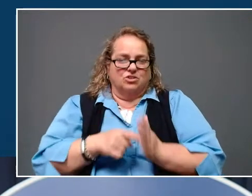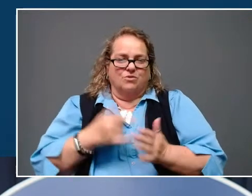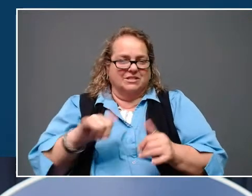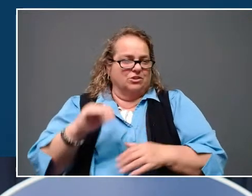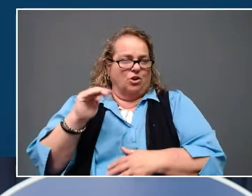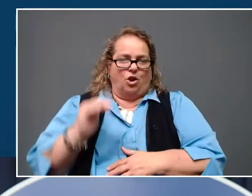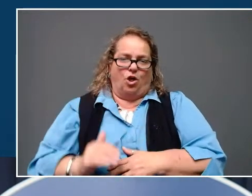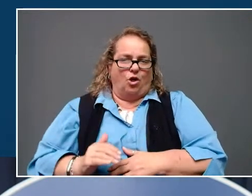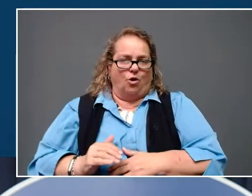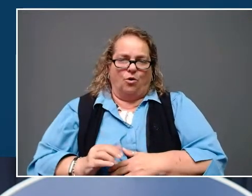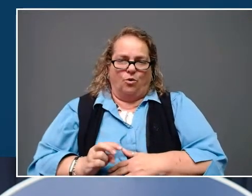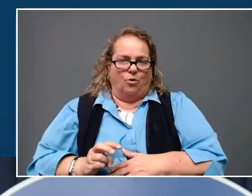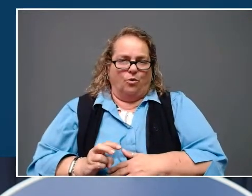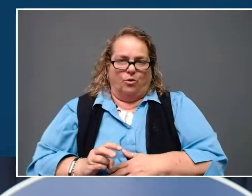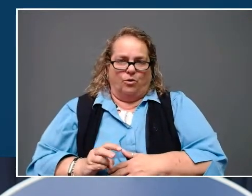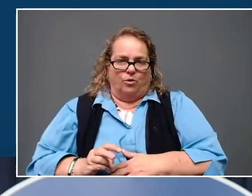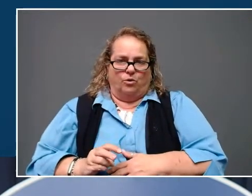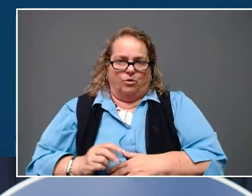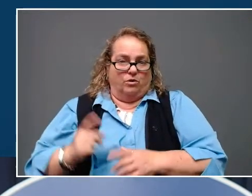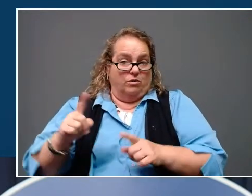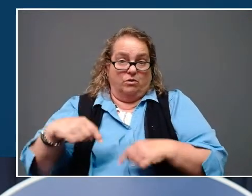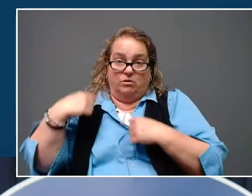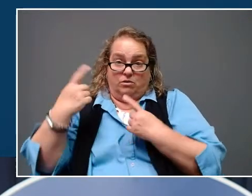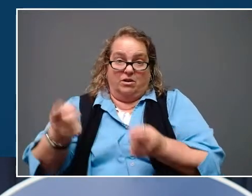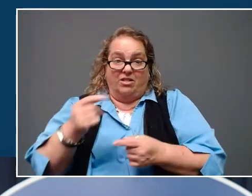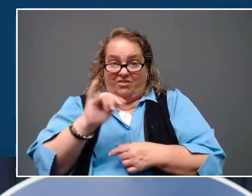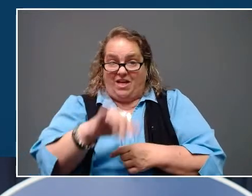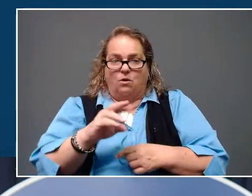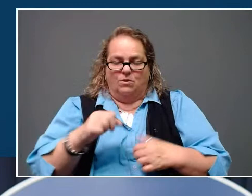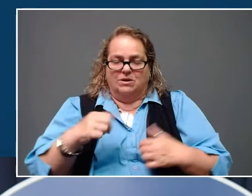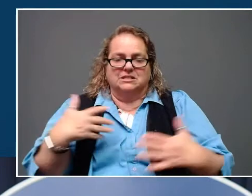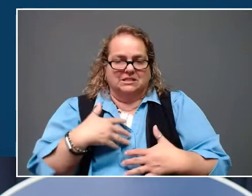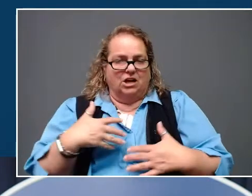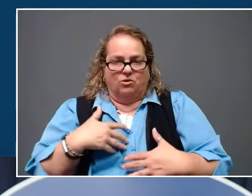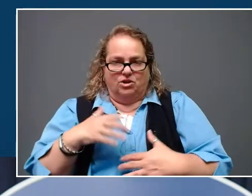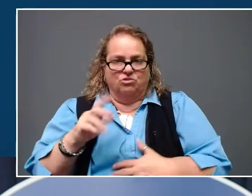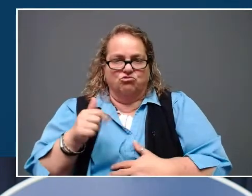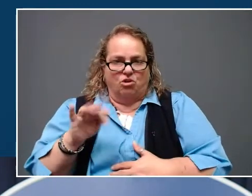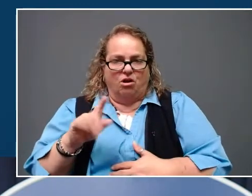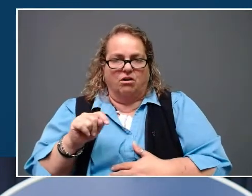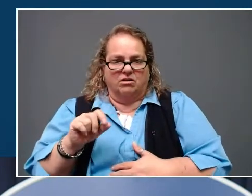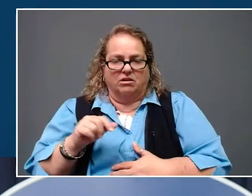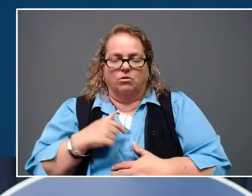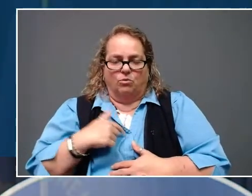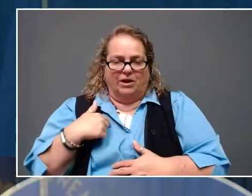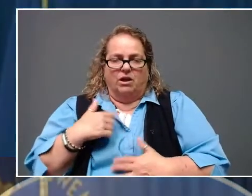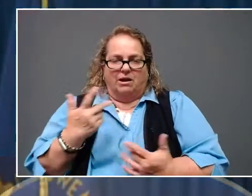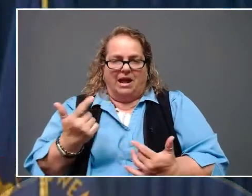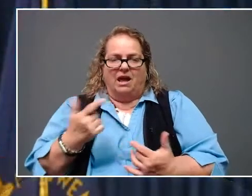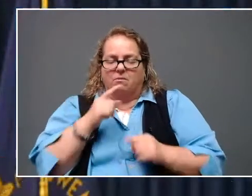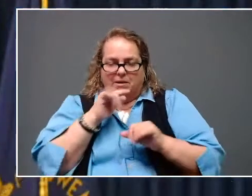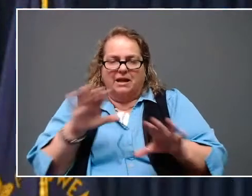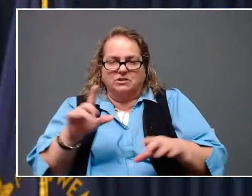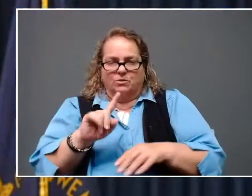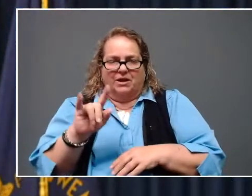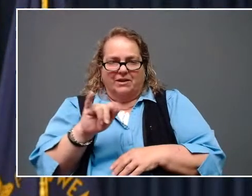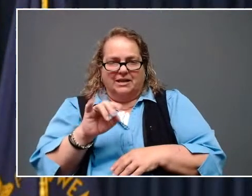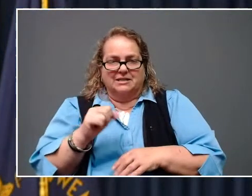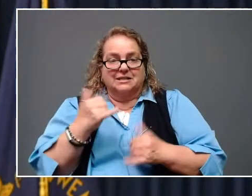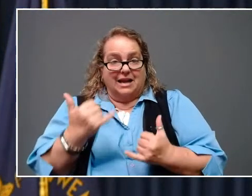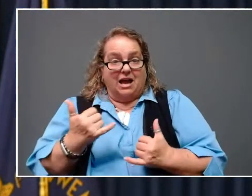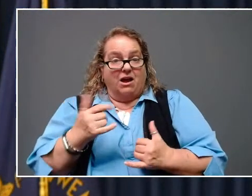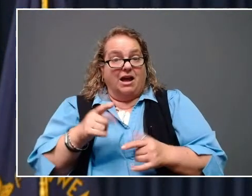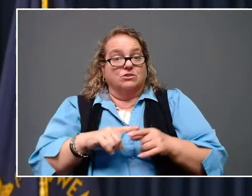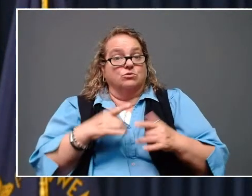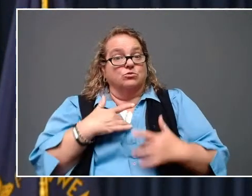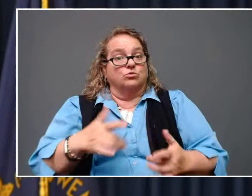Throughout this journey, this was a really scary chart, and we are really blessed about where it is. Now, as usual, to correct